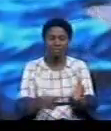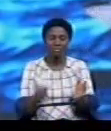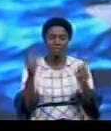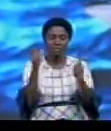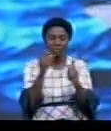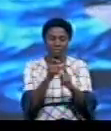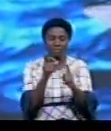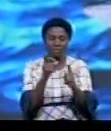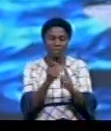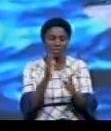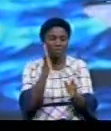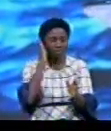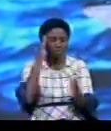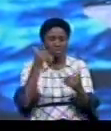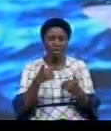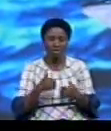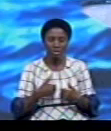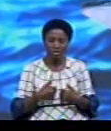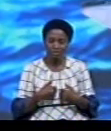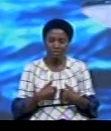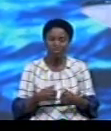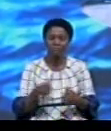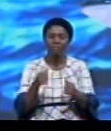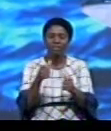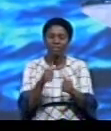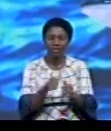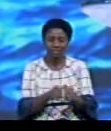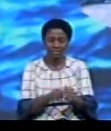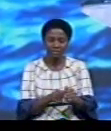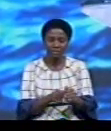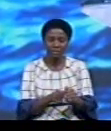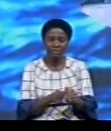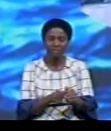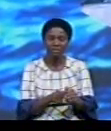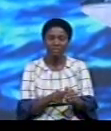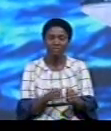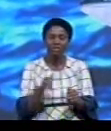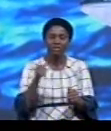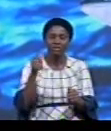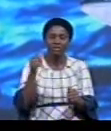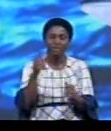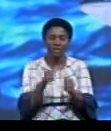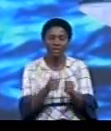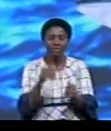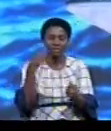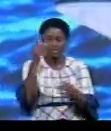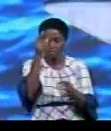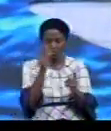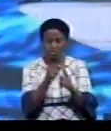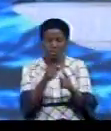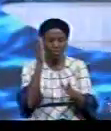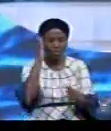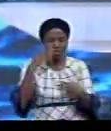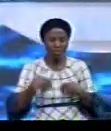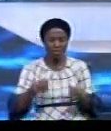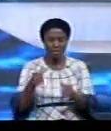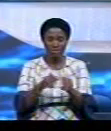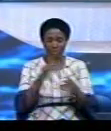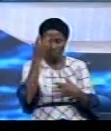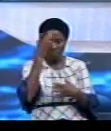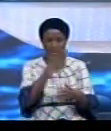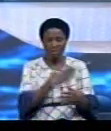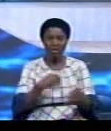will calm every storm. The word will heal every sickness. And the word